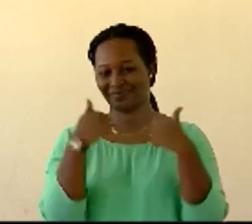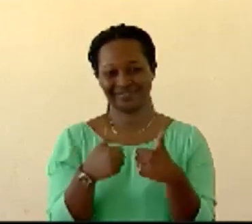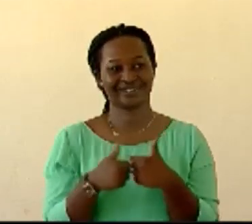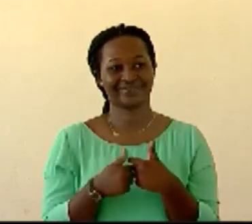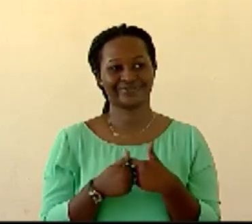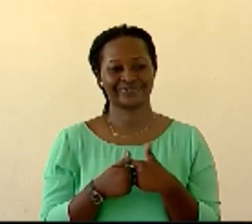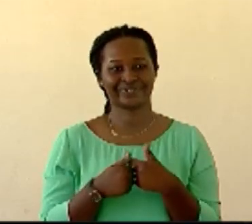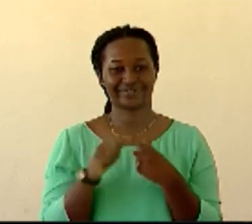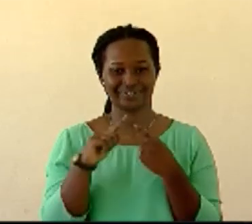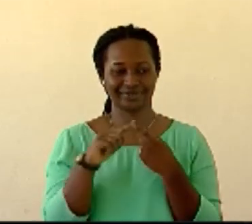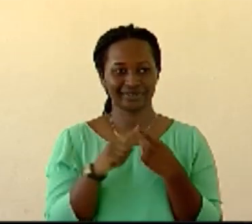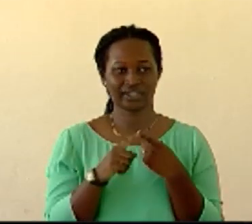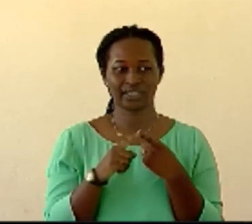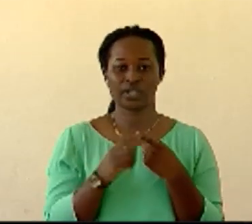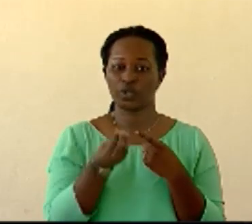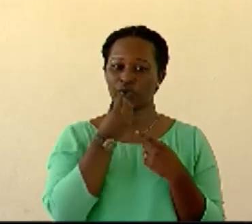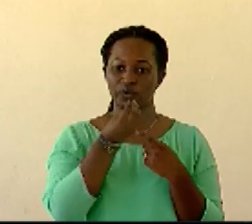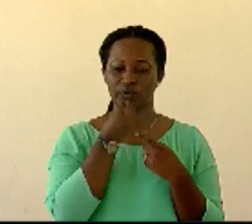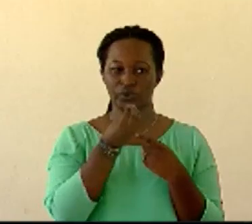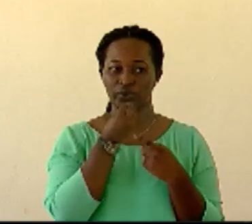Excellent. Nutrition.